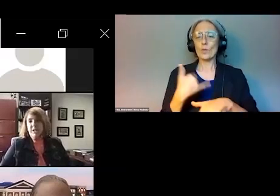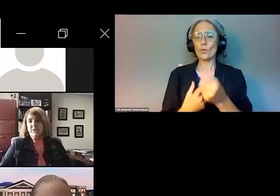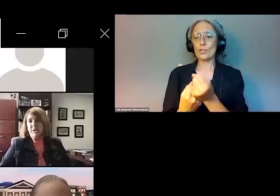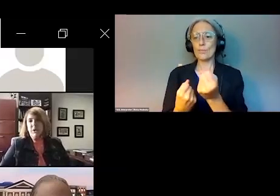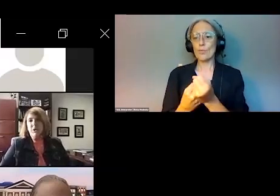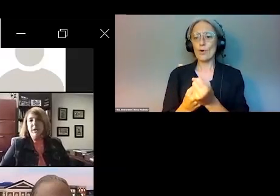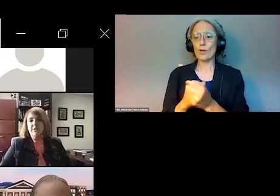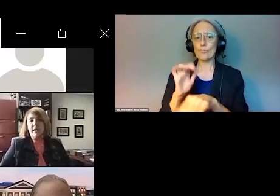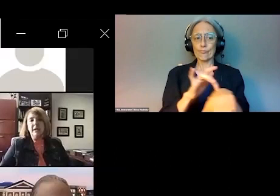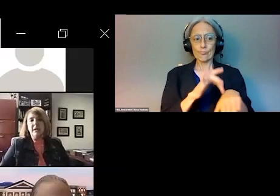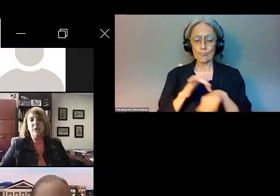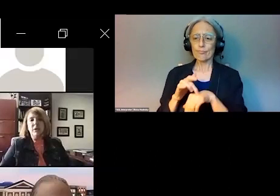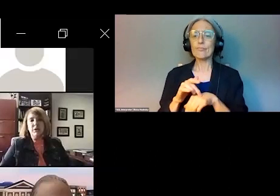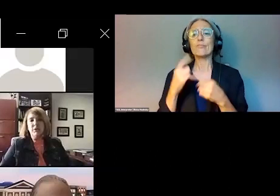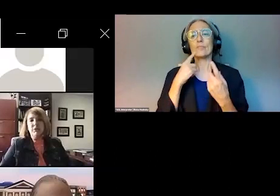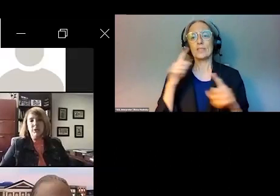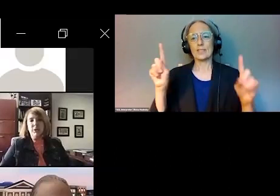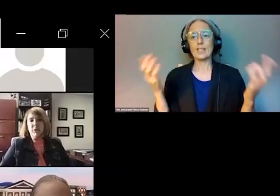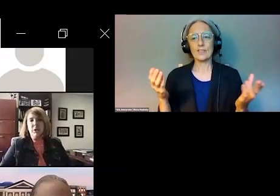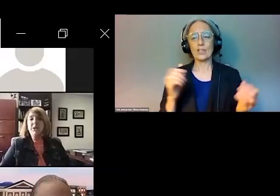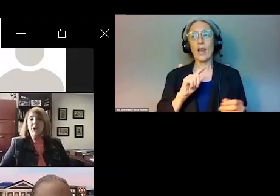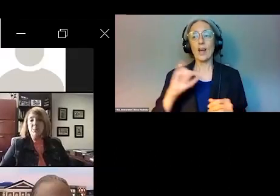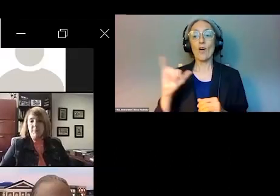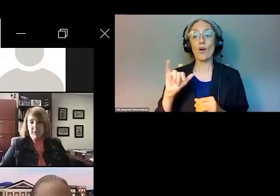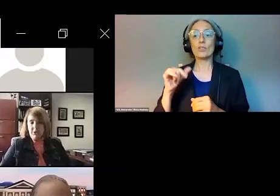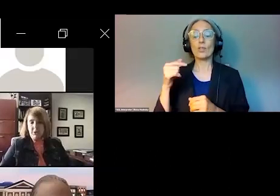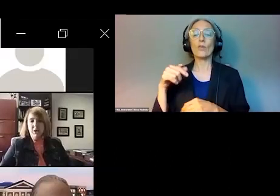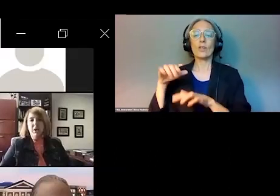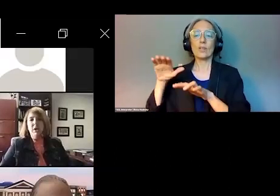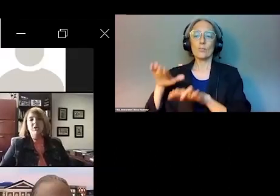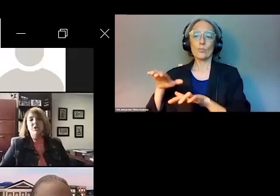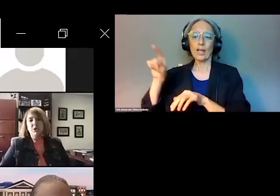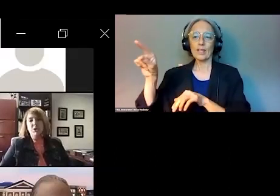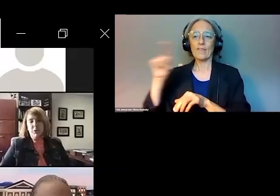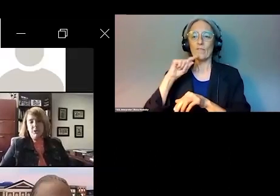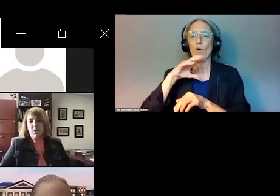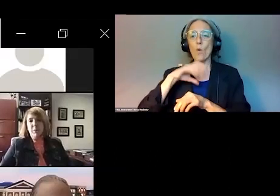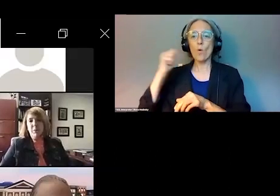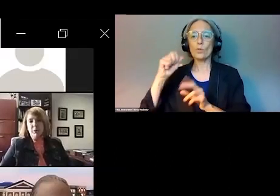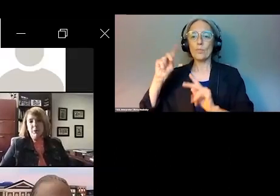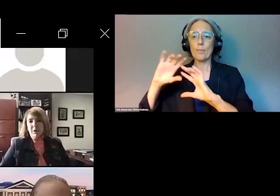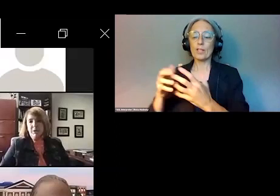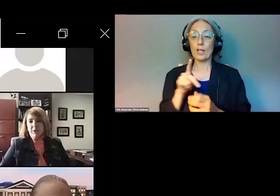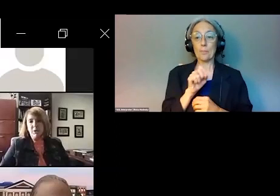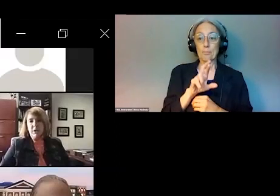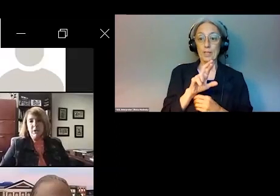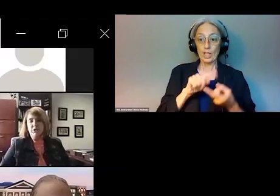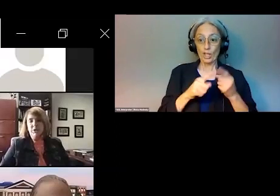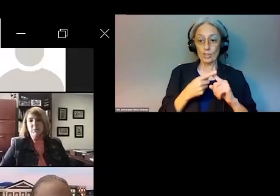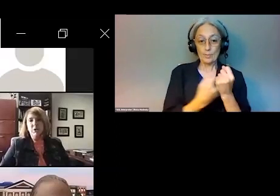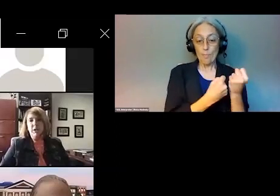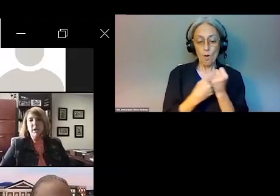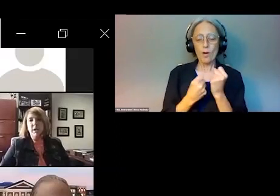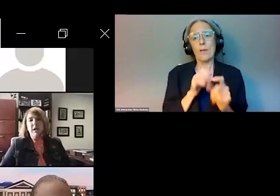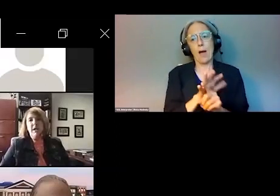very successful in the US and in Great Britain for the aging population. And so peer support is very popular among the spinal cord